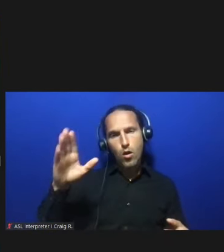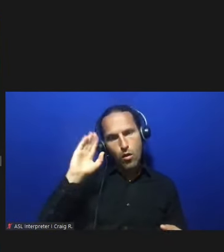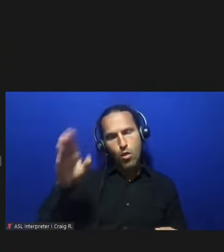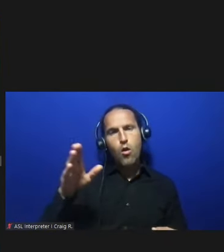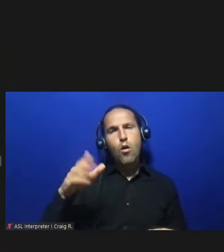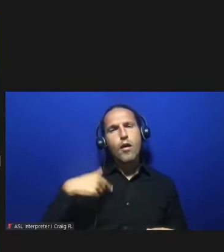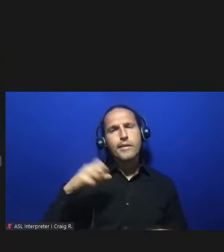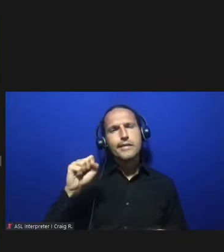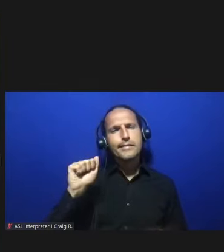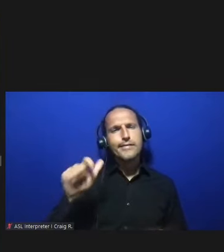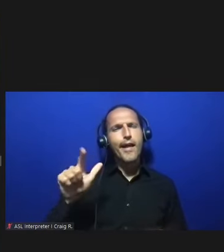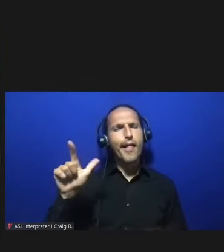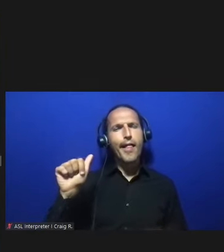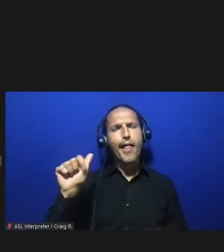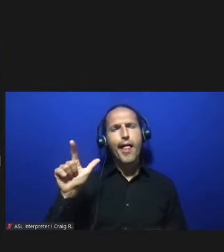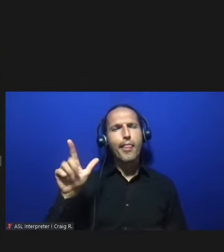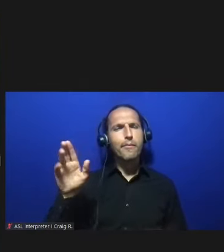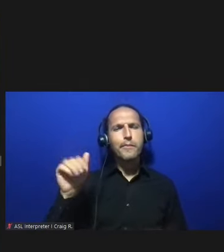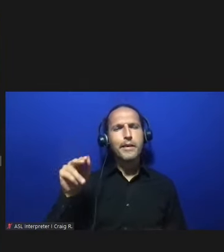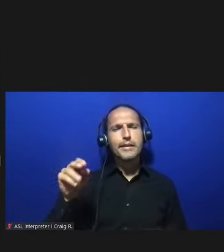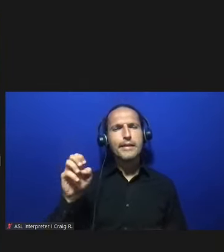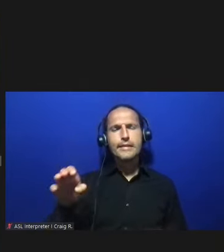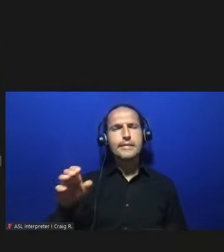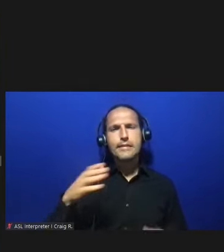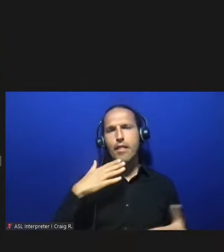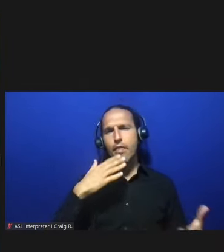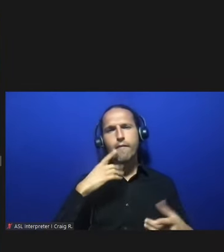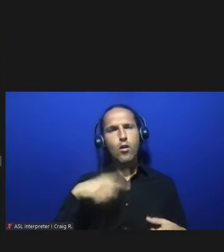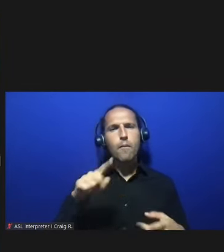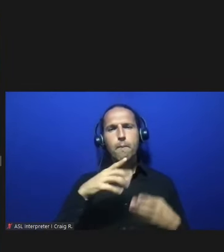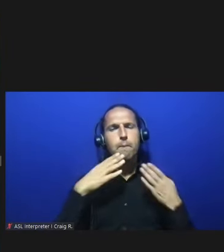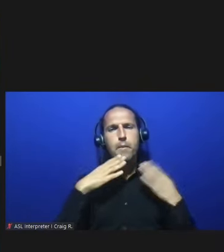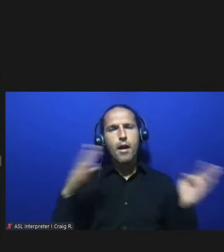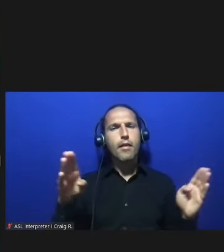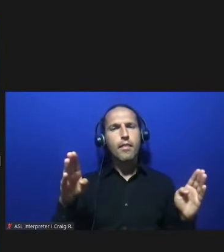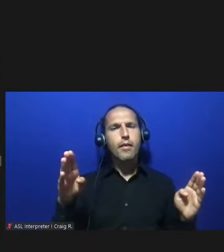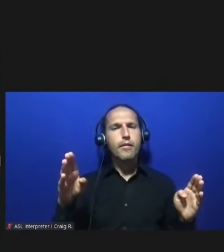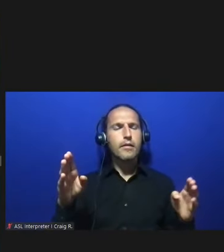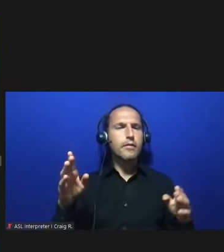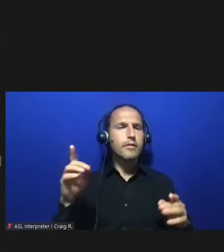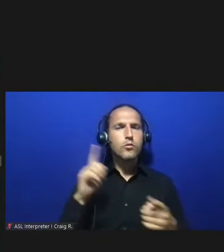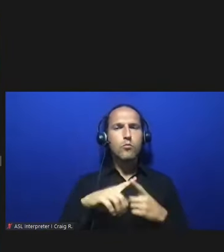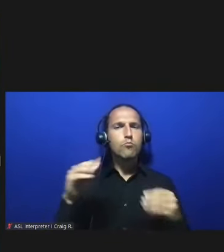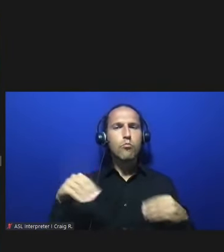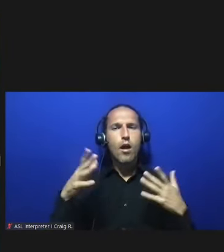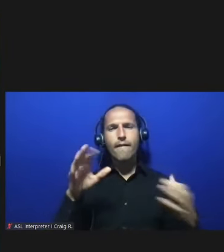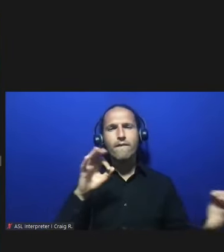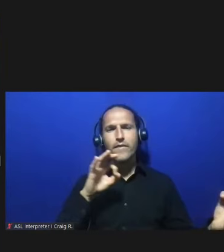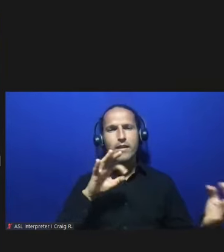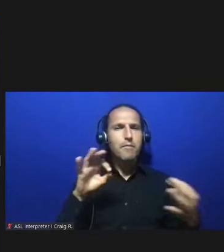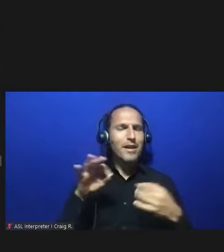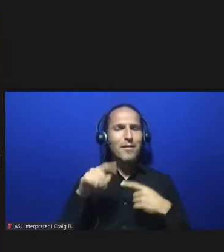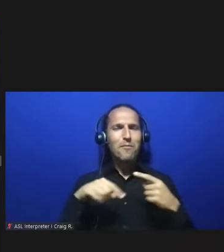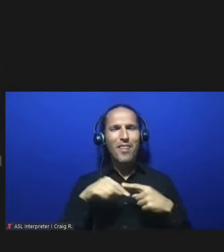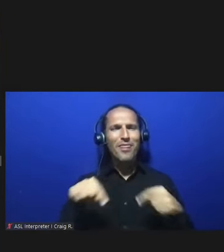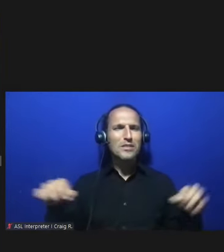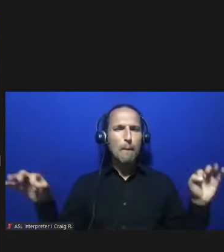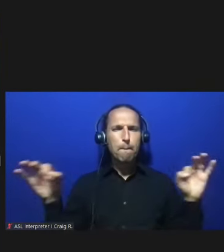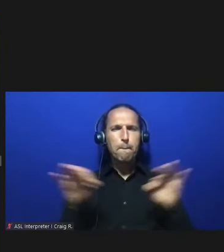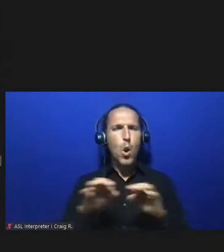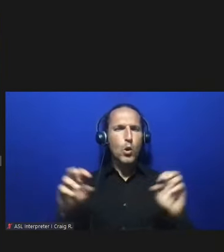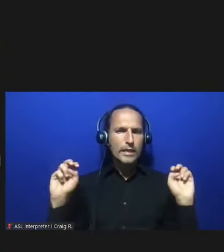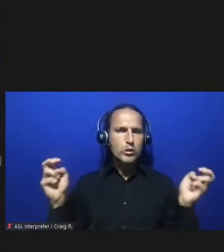Good evening, I'm Sal Albanese. Thank you for allowing the public to provide you feedback on this important